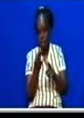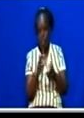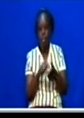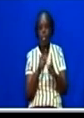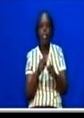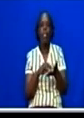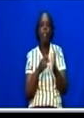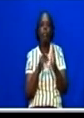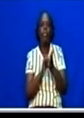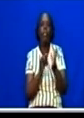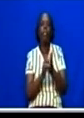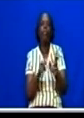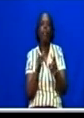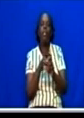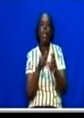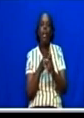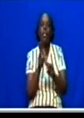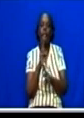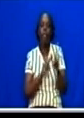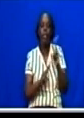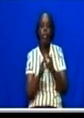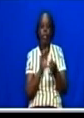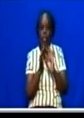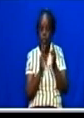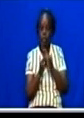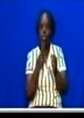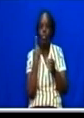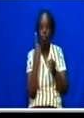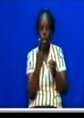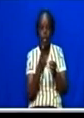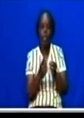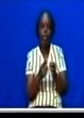add more value. If it is 1, then we have to give a lesser,